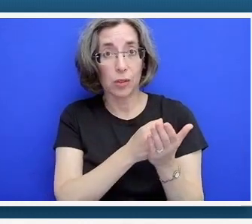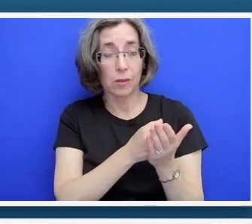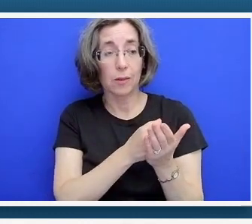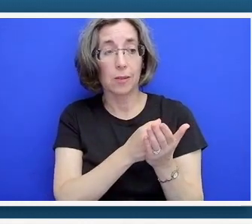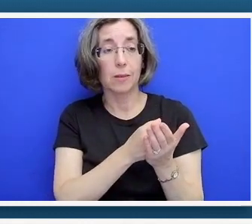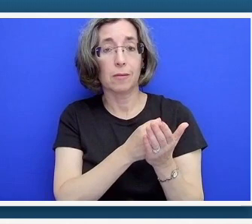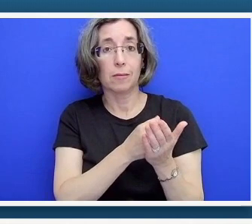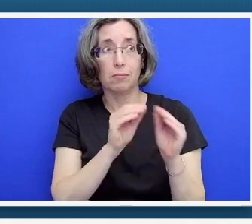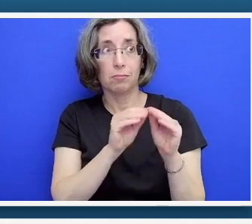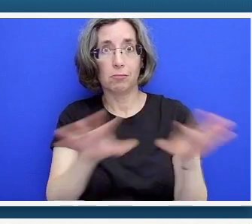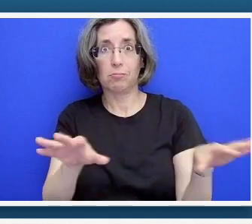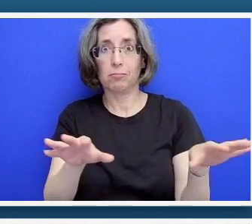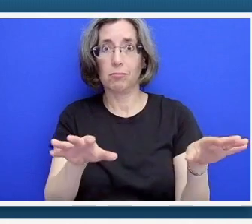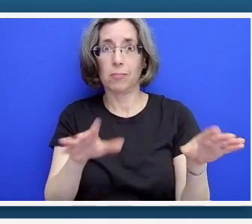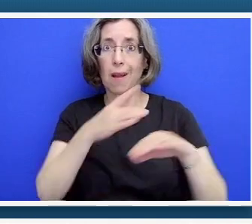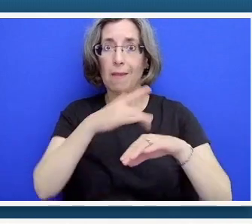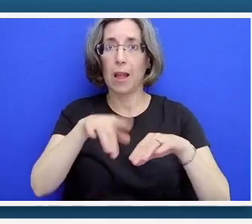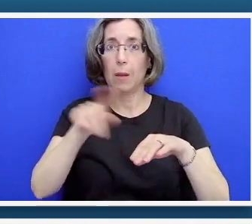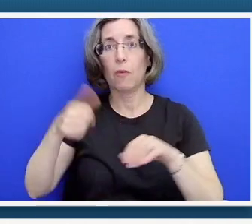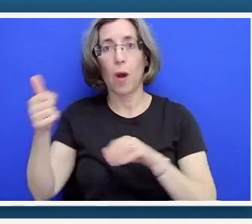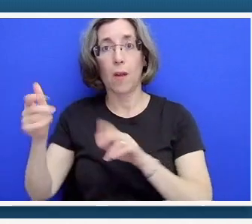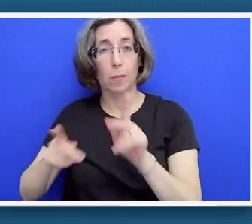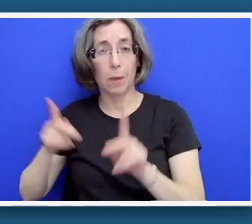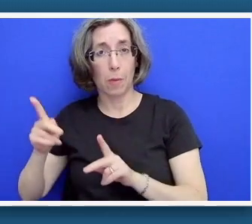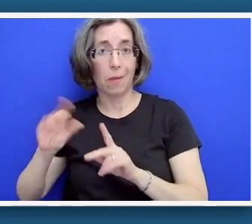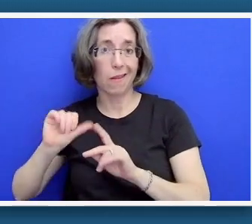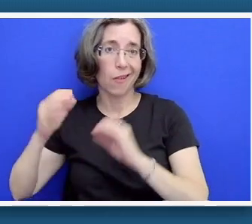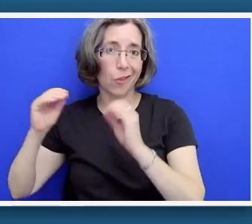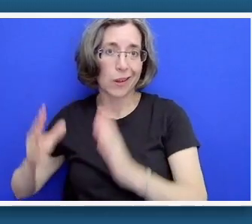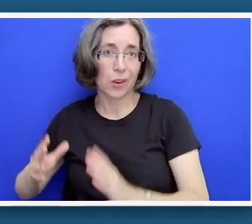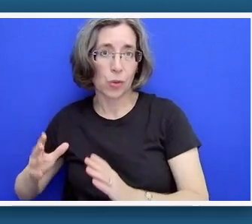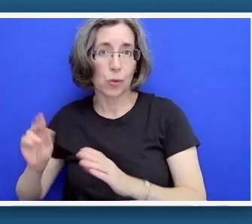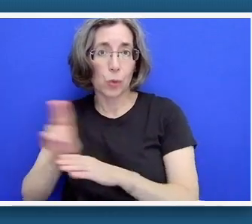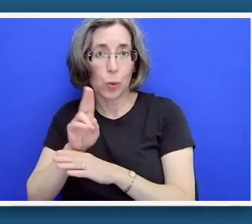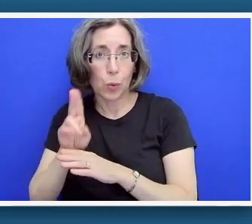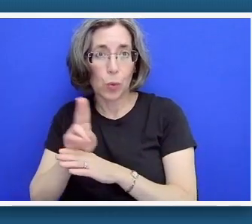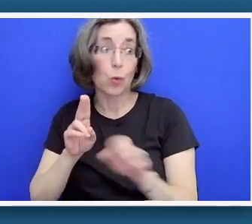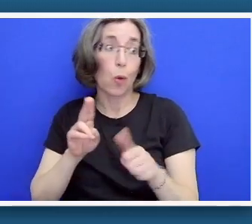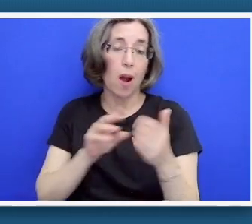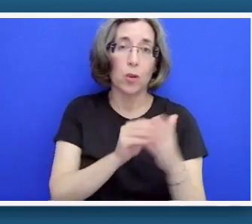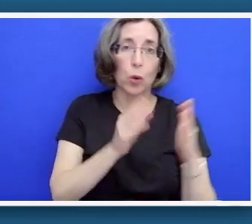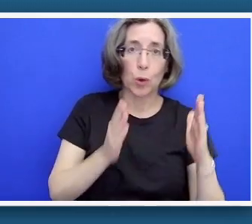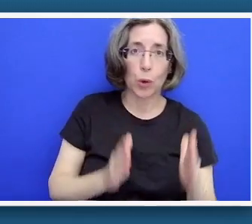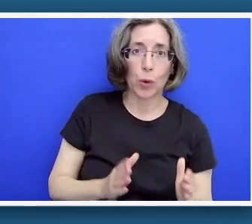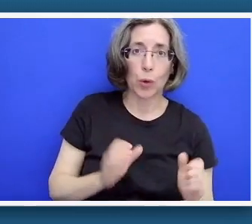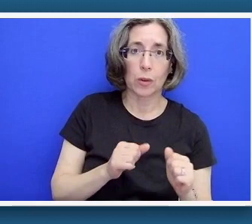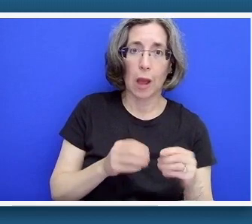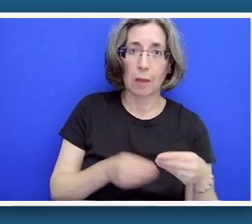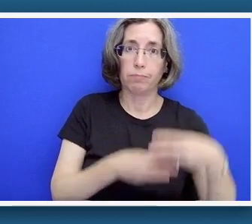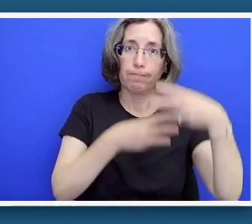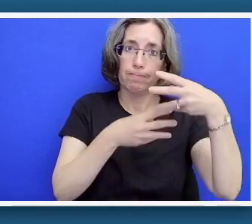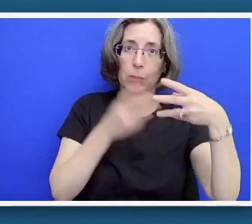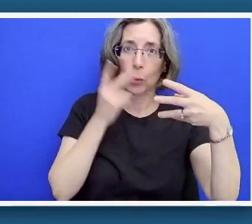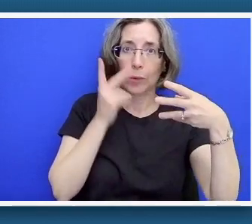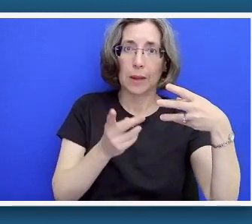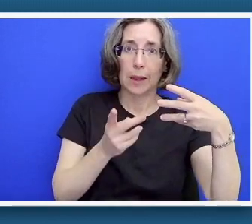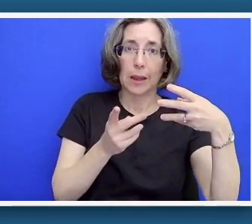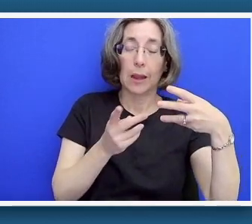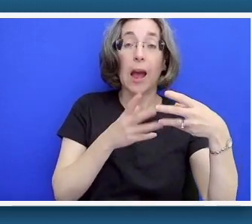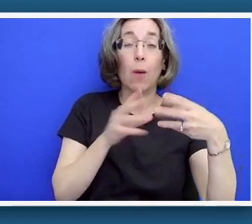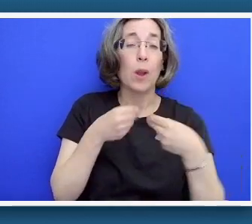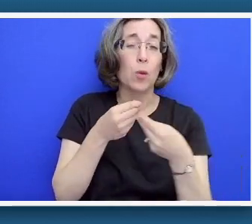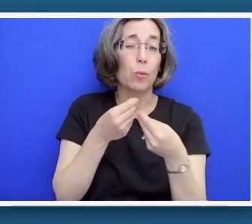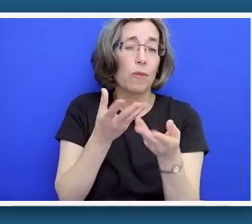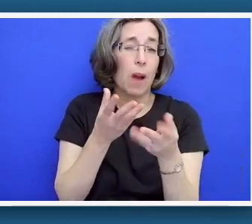other educators to access and use, and learners too, and providing information on what you're thinking, how you intend on this